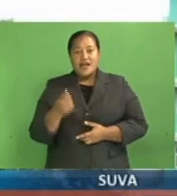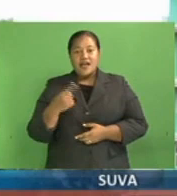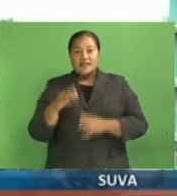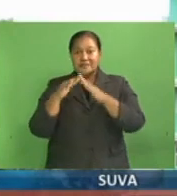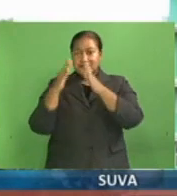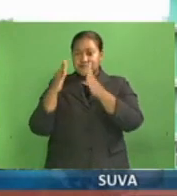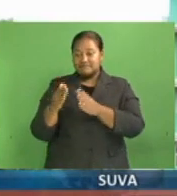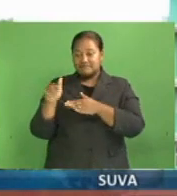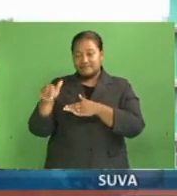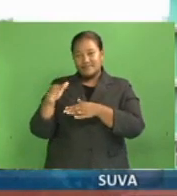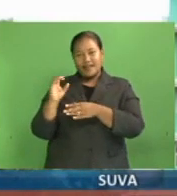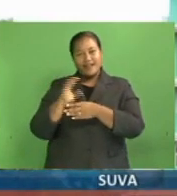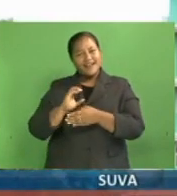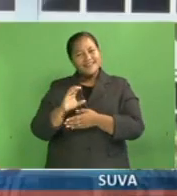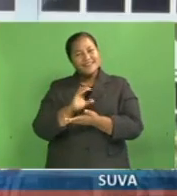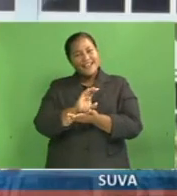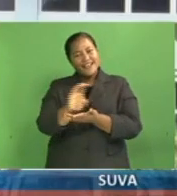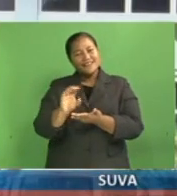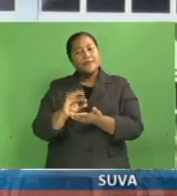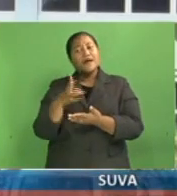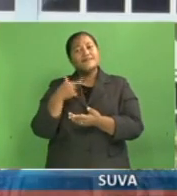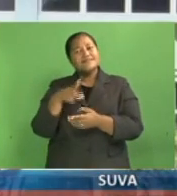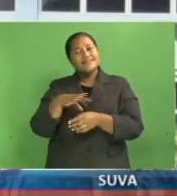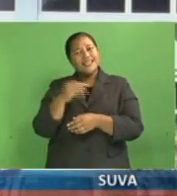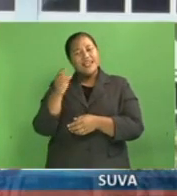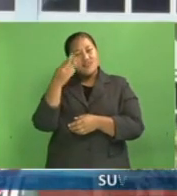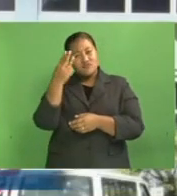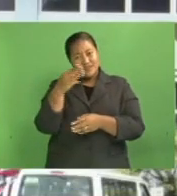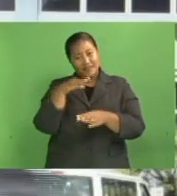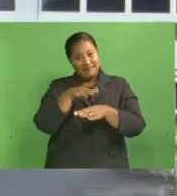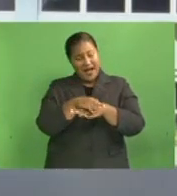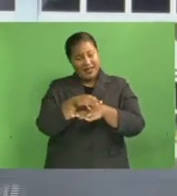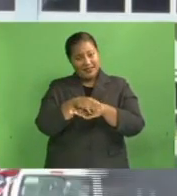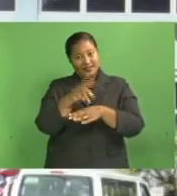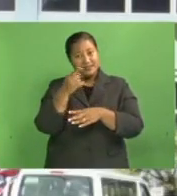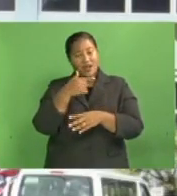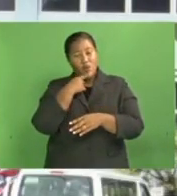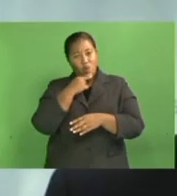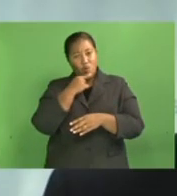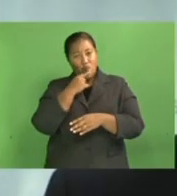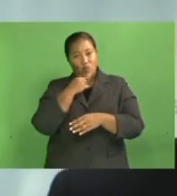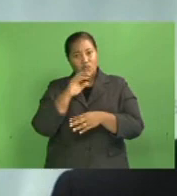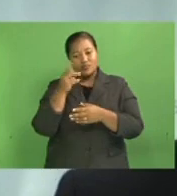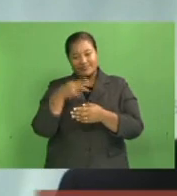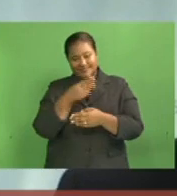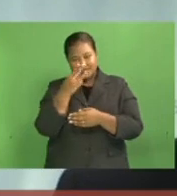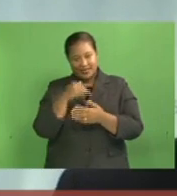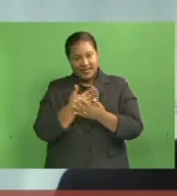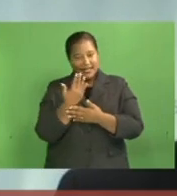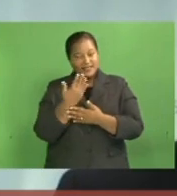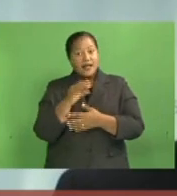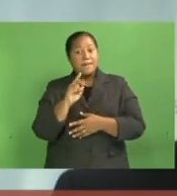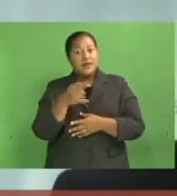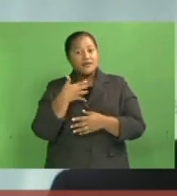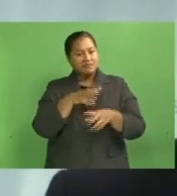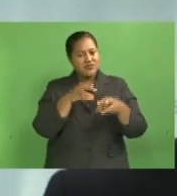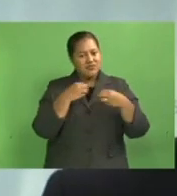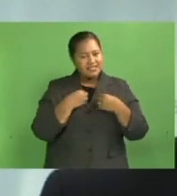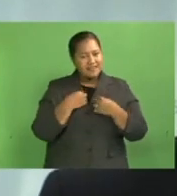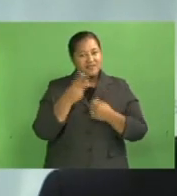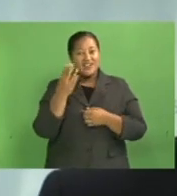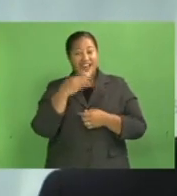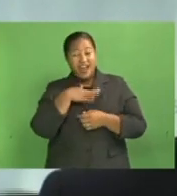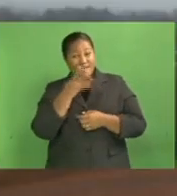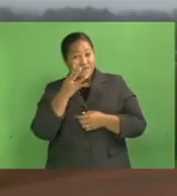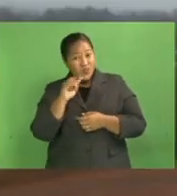Authority customers have taken 3 months loan repayment holiday or are only paying interest. Okay, we have received close to